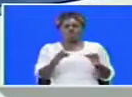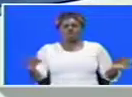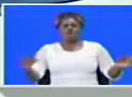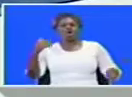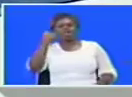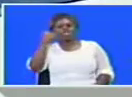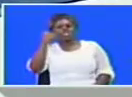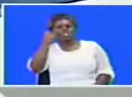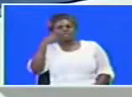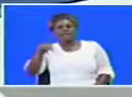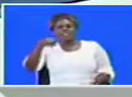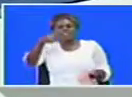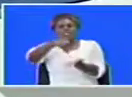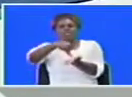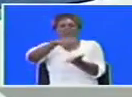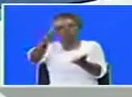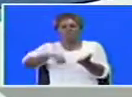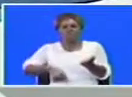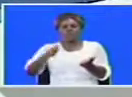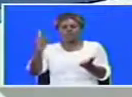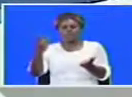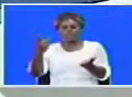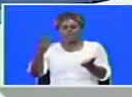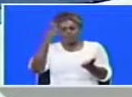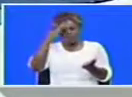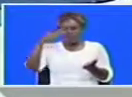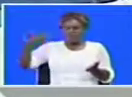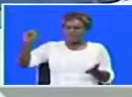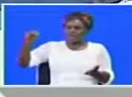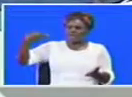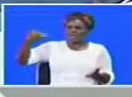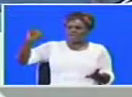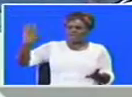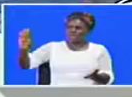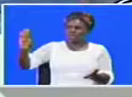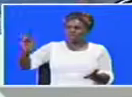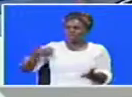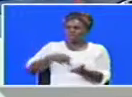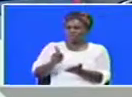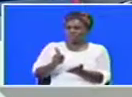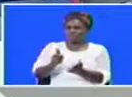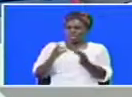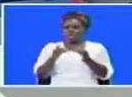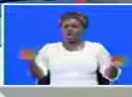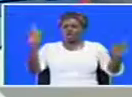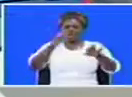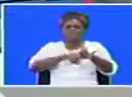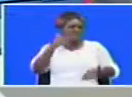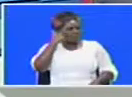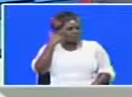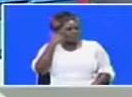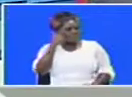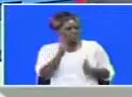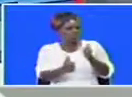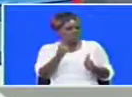package. What does that involve for Kenyans out there to know that NHIF can actually cover this for them? Chronic disease is whereby we talk